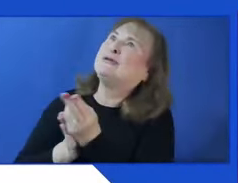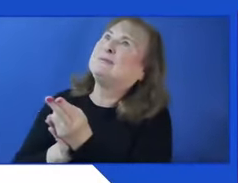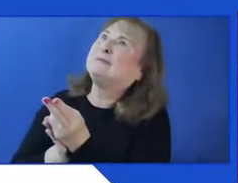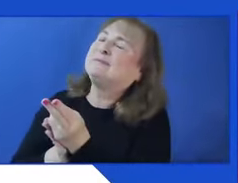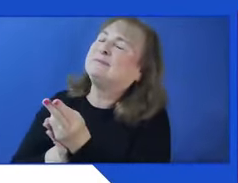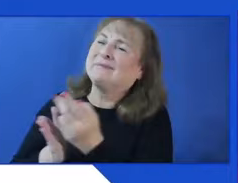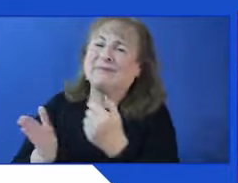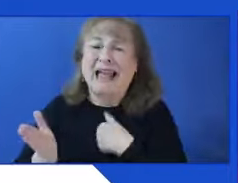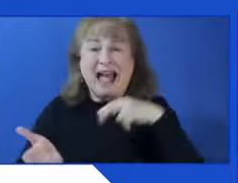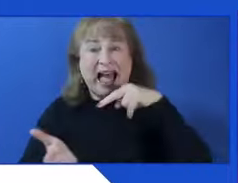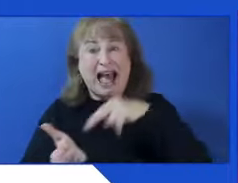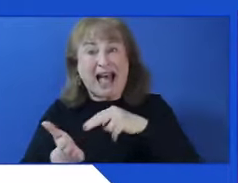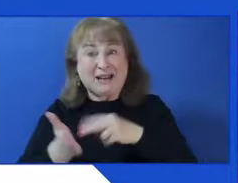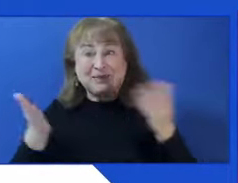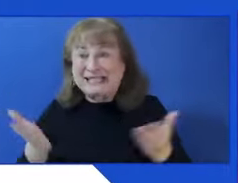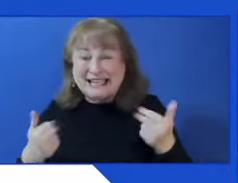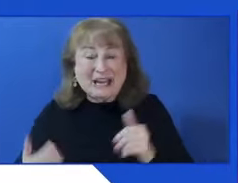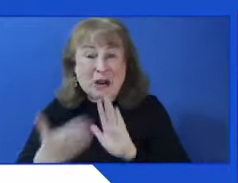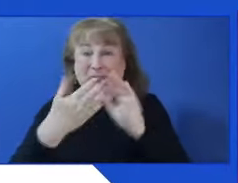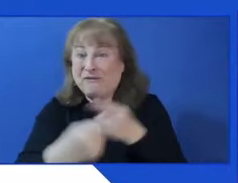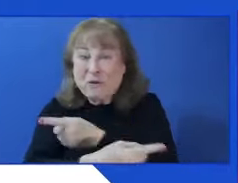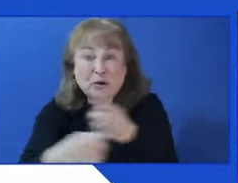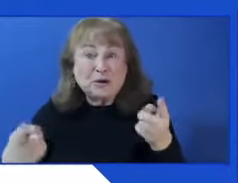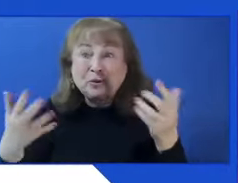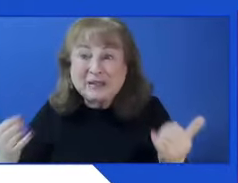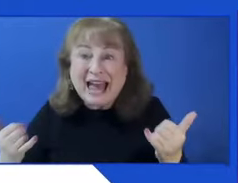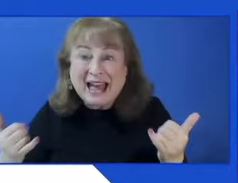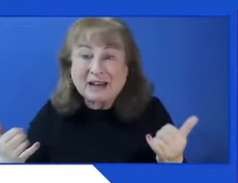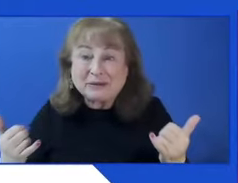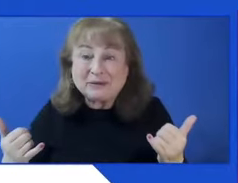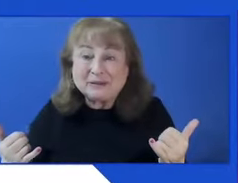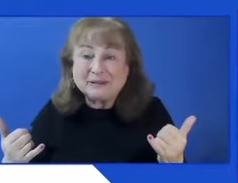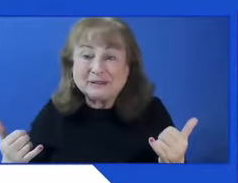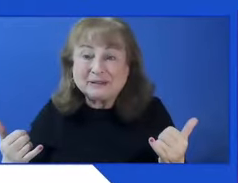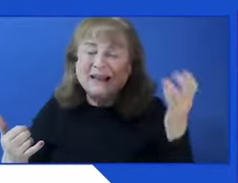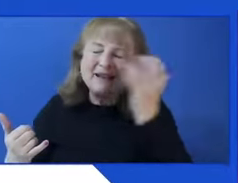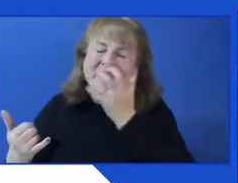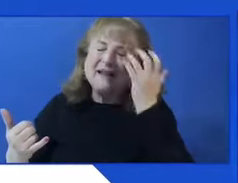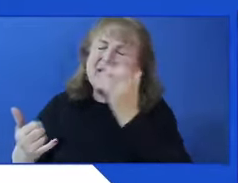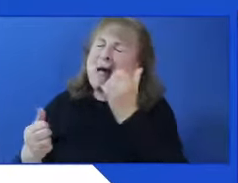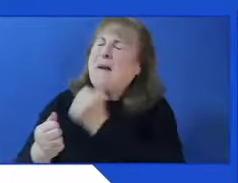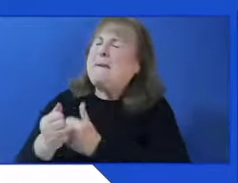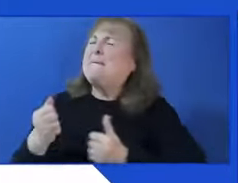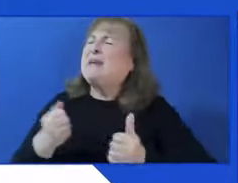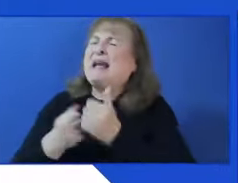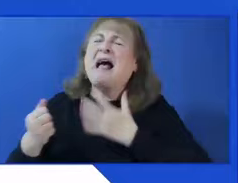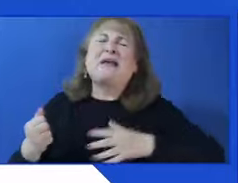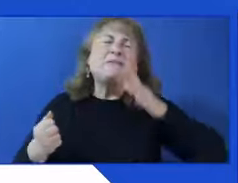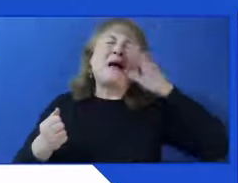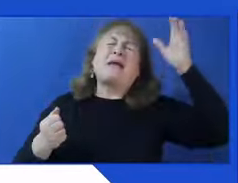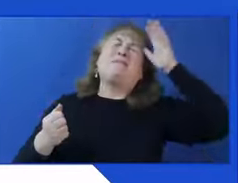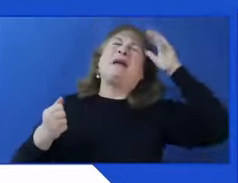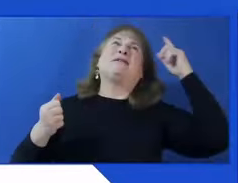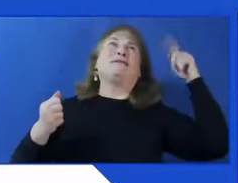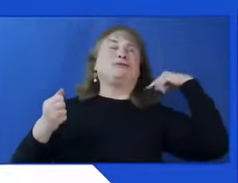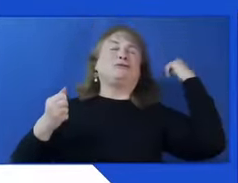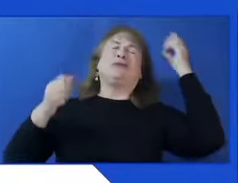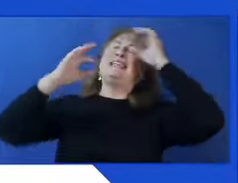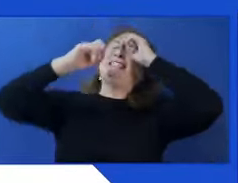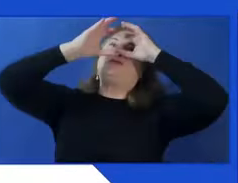I am standing here before you all today is beyond my parents' wildest